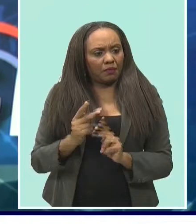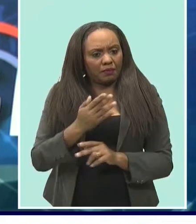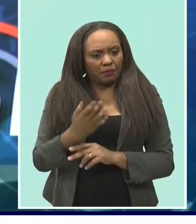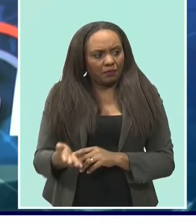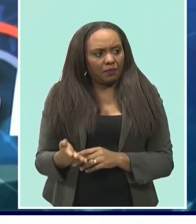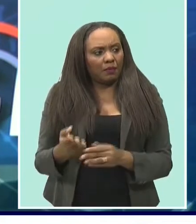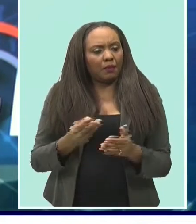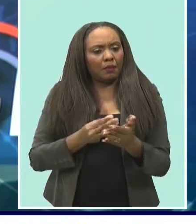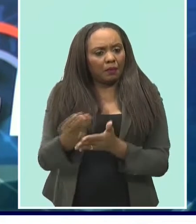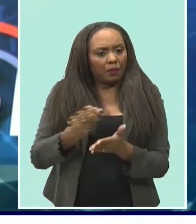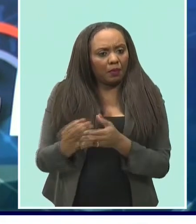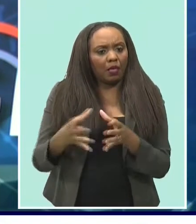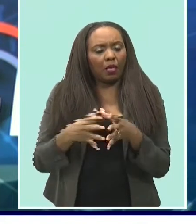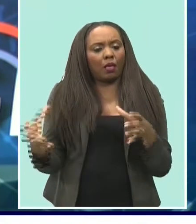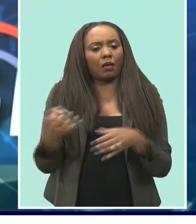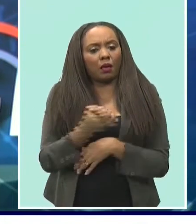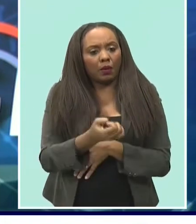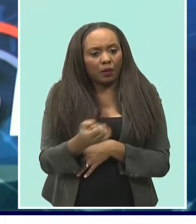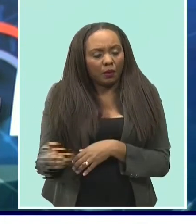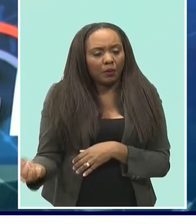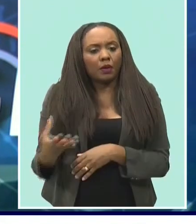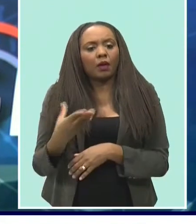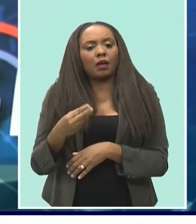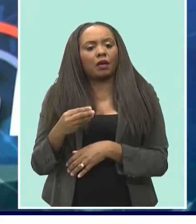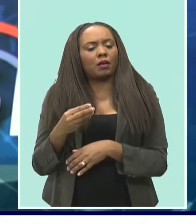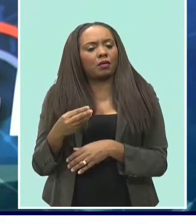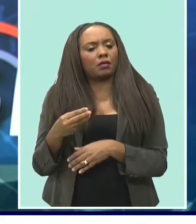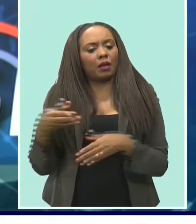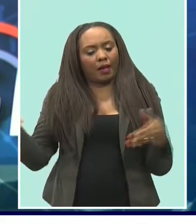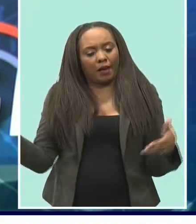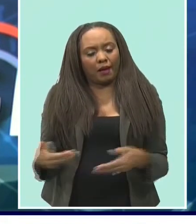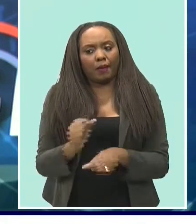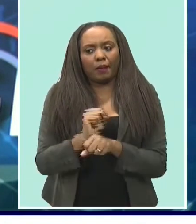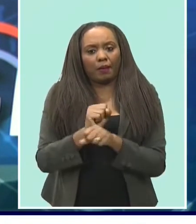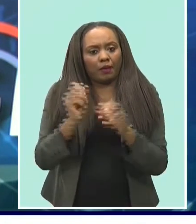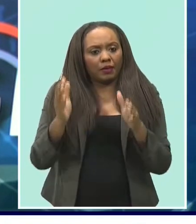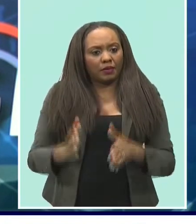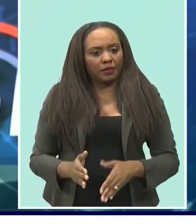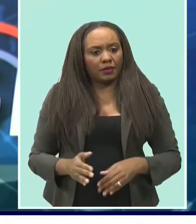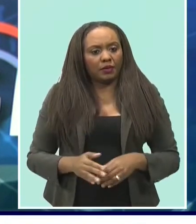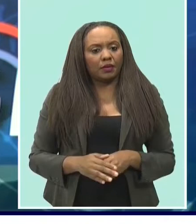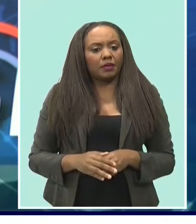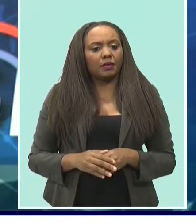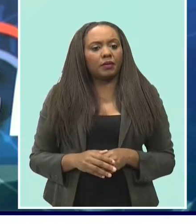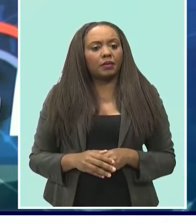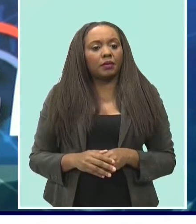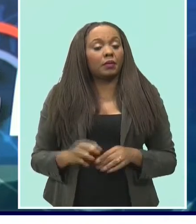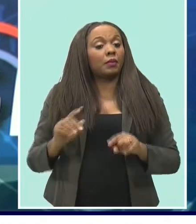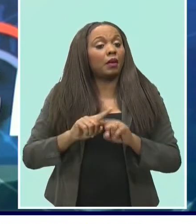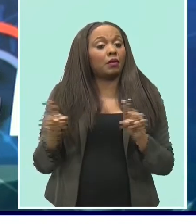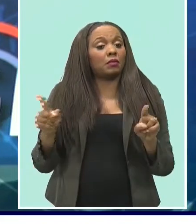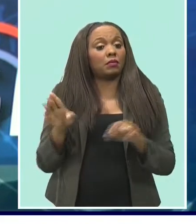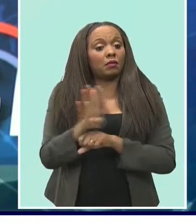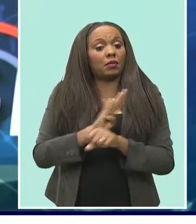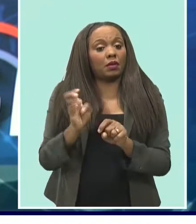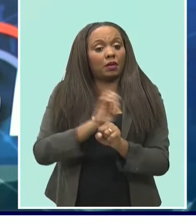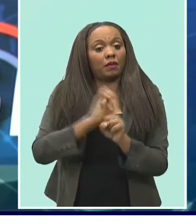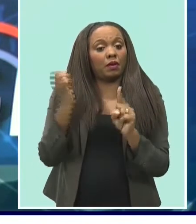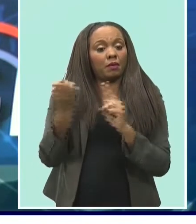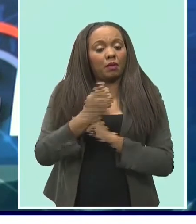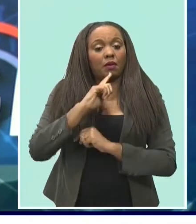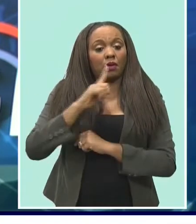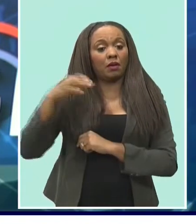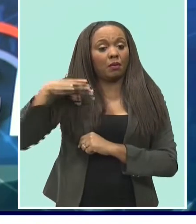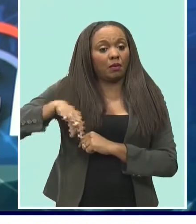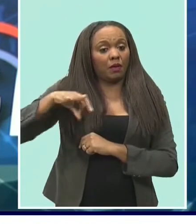on plant, equipment and employing workers. He says even more significantly, Barbados's environment will